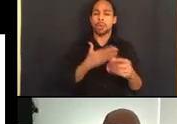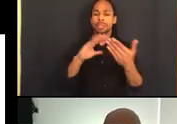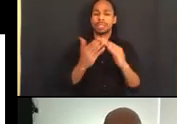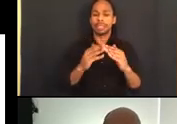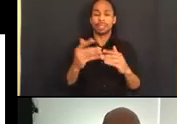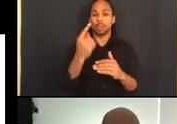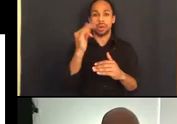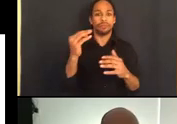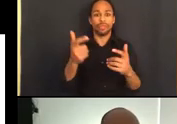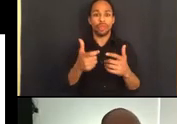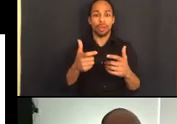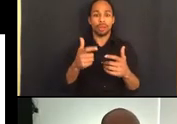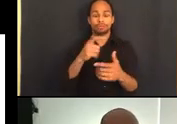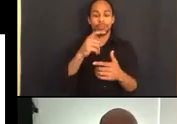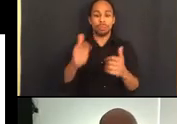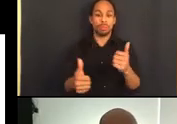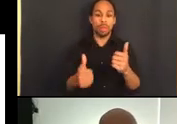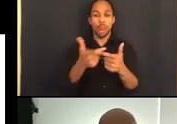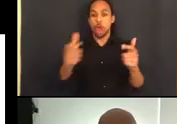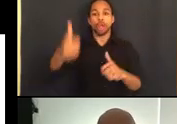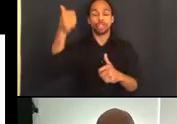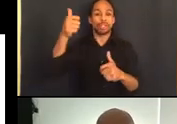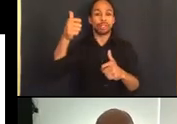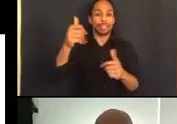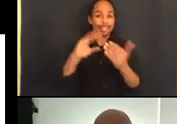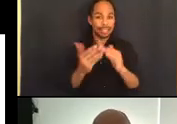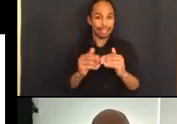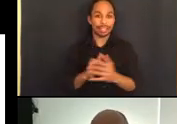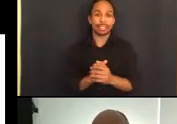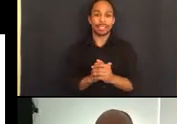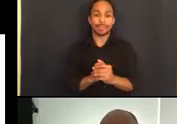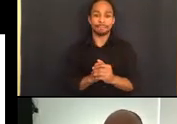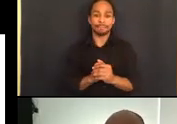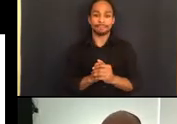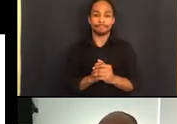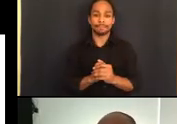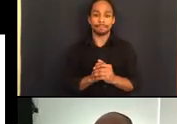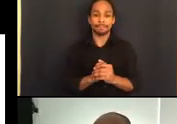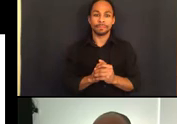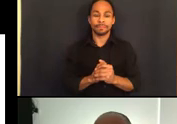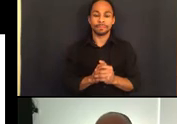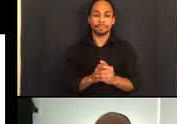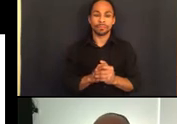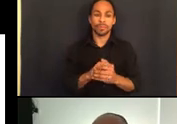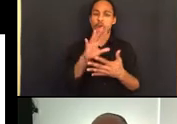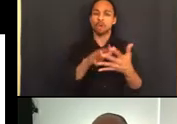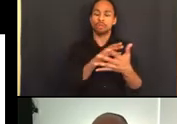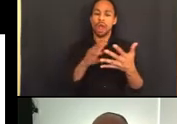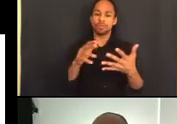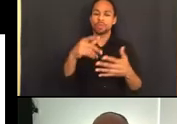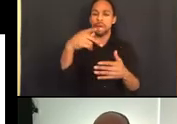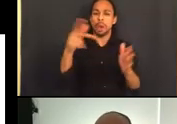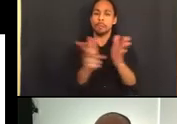years. This is a graph showing the ports of entry to which Mexicans were deported from the United